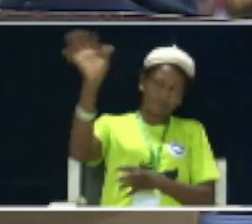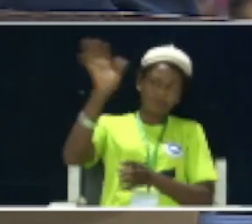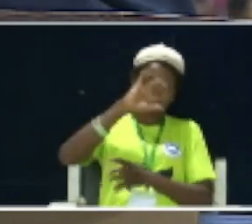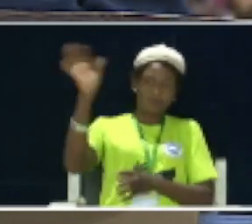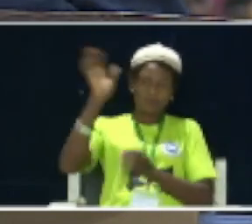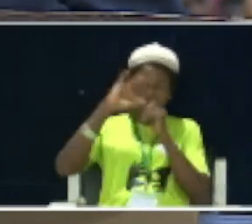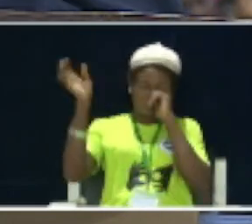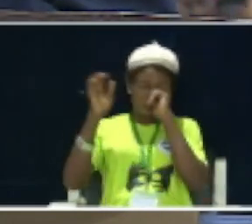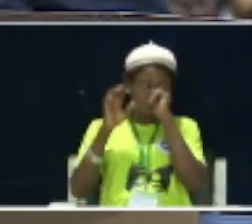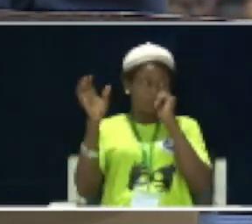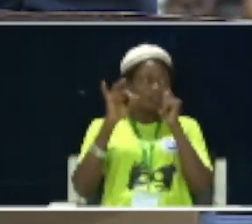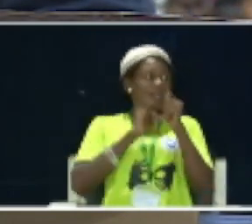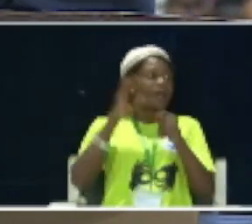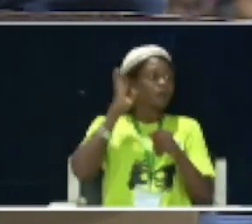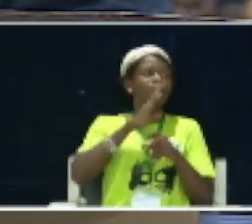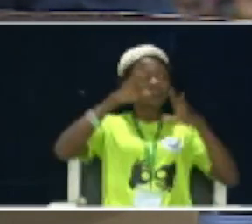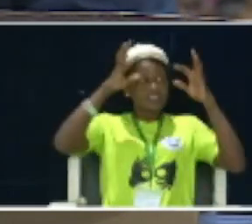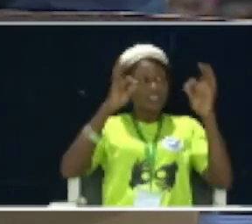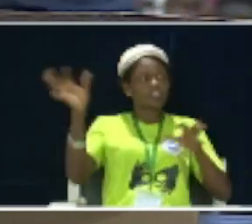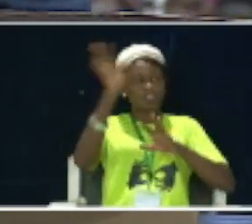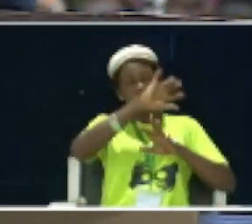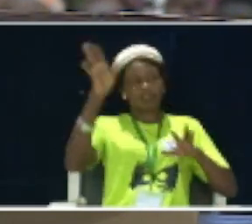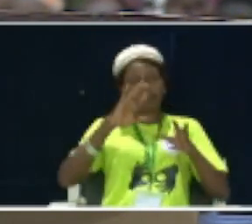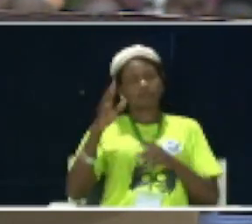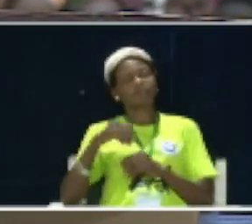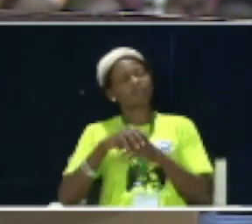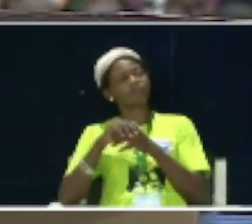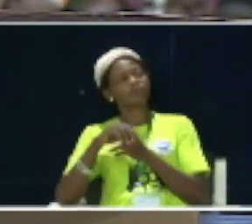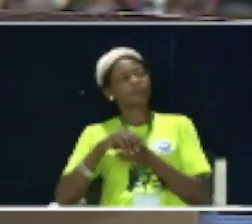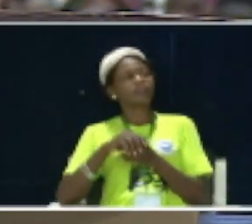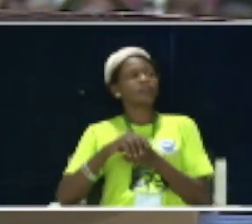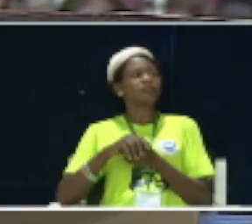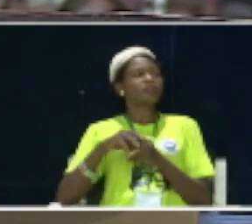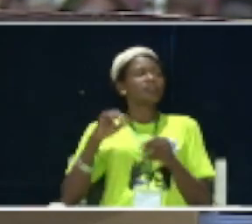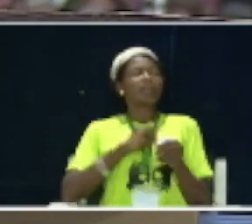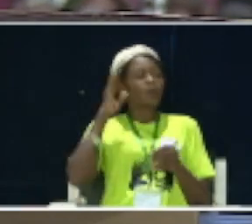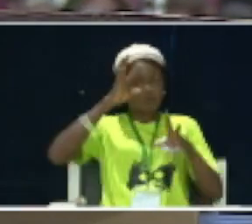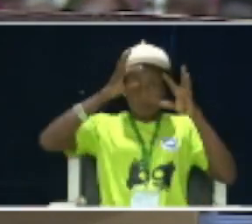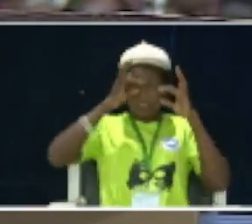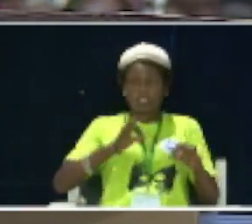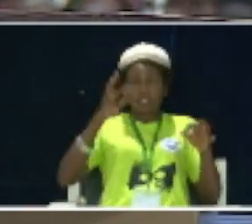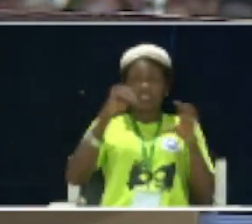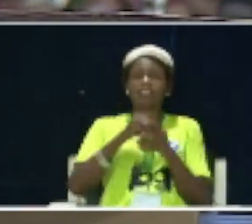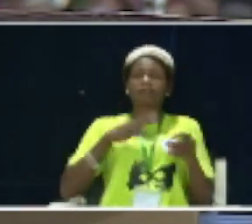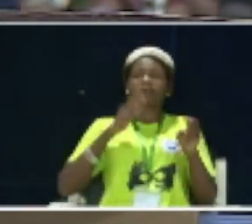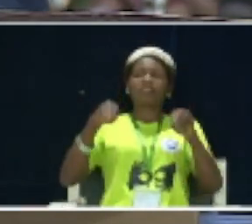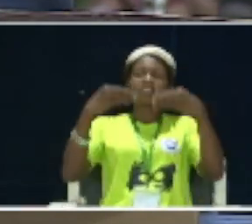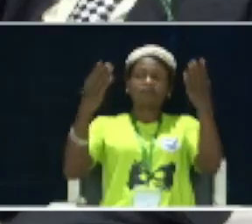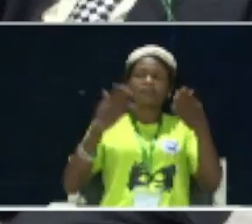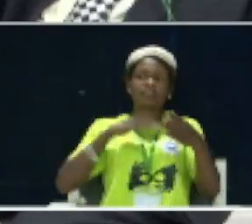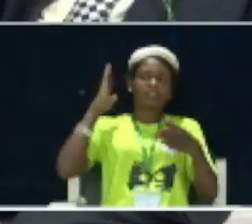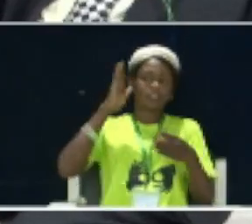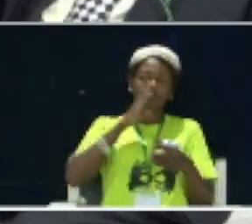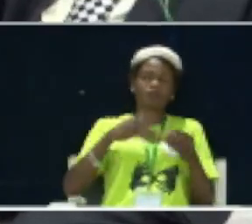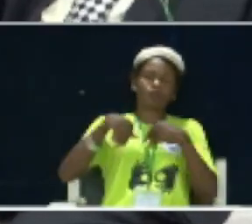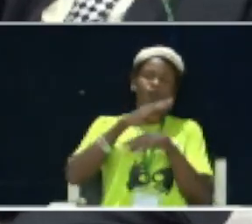clear. I will be intentional in my giving, and there shall be